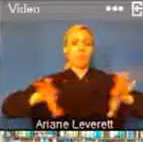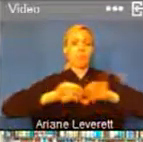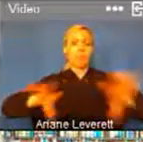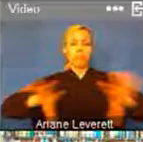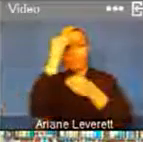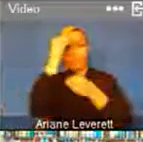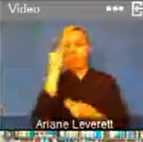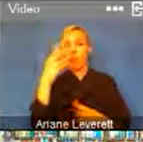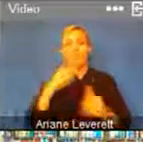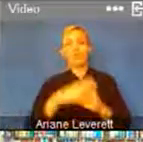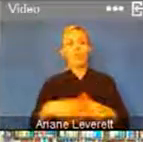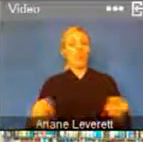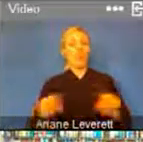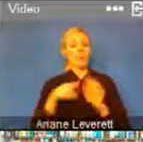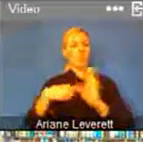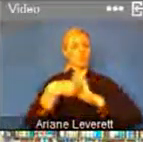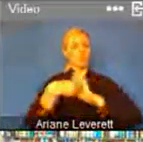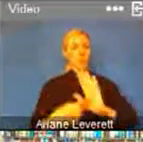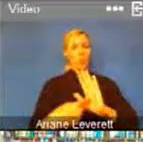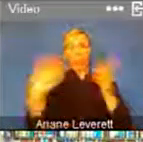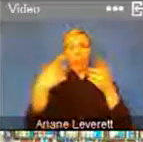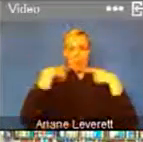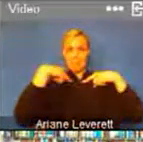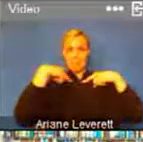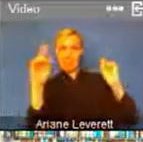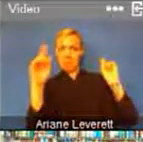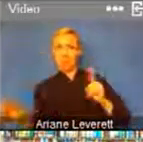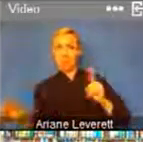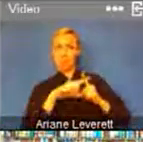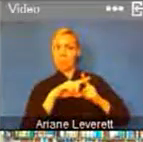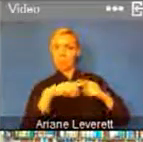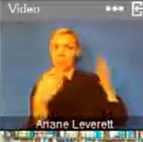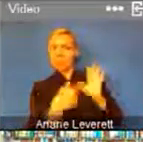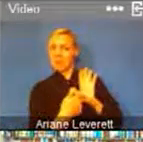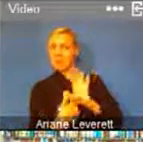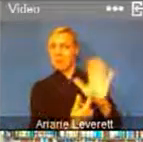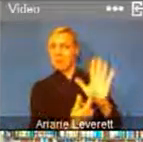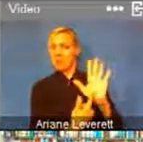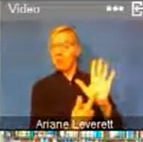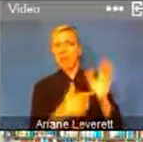early childhood education seems not to be a priority in development cooperation.